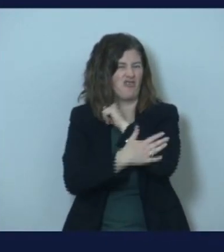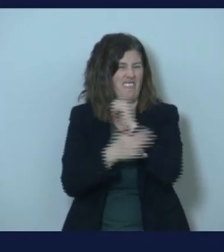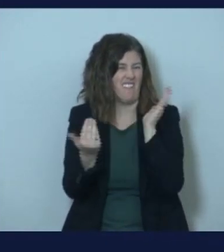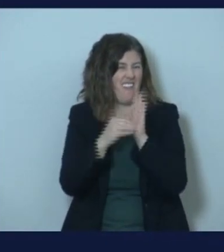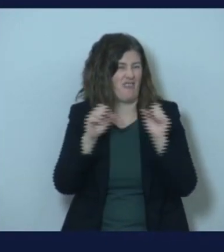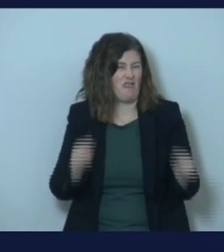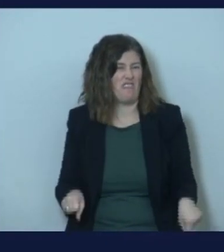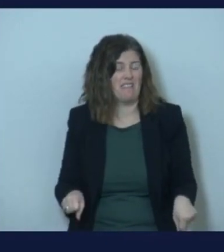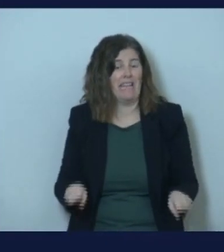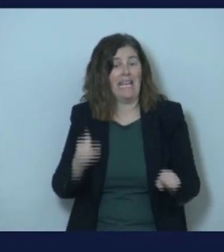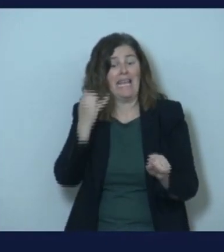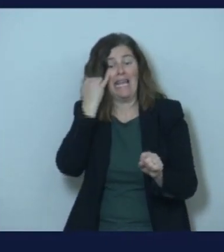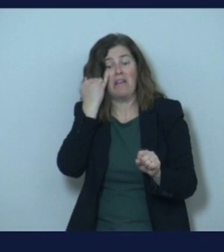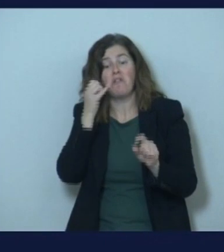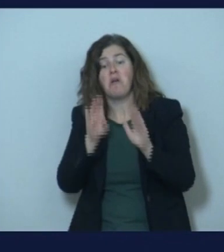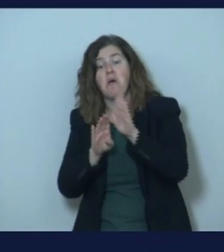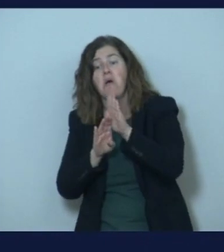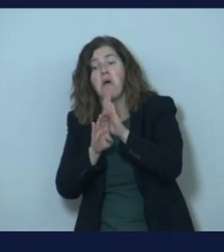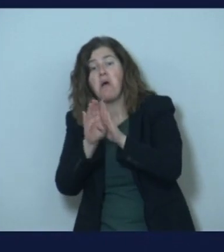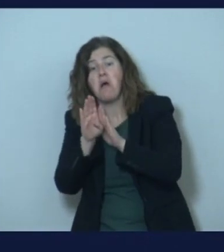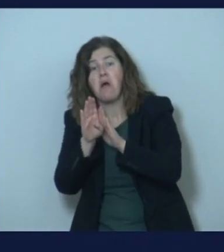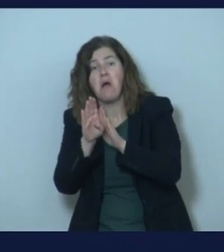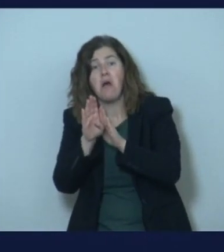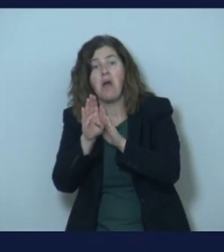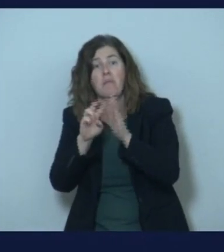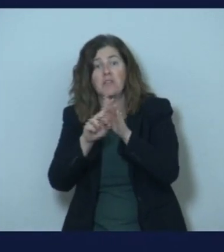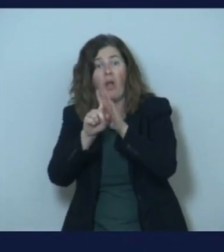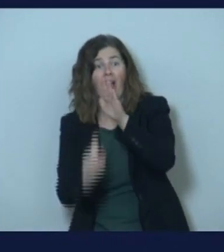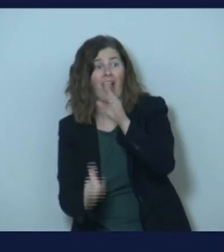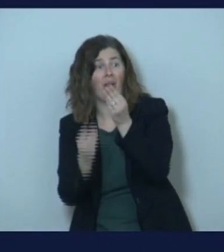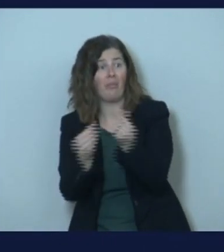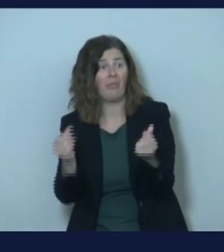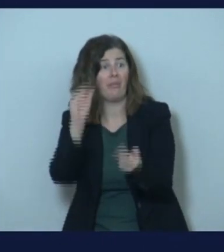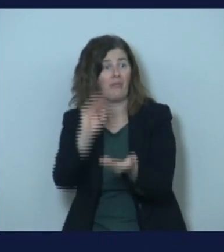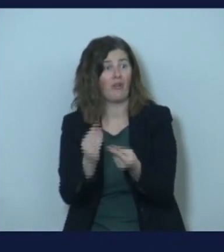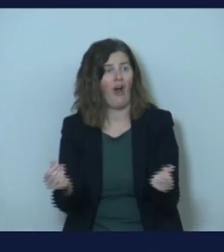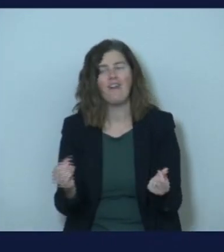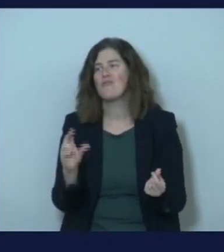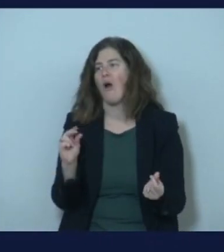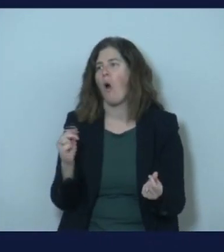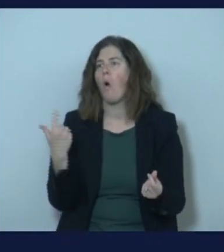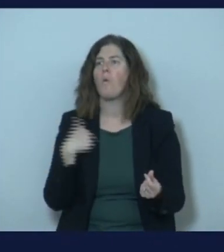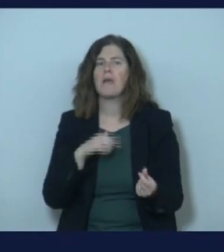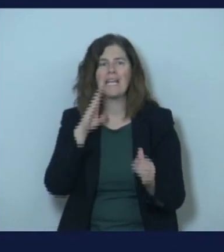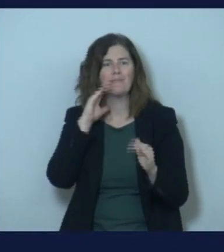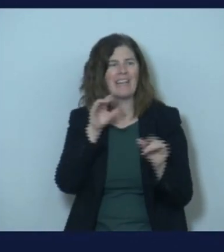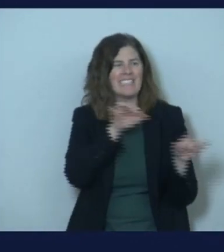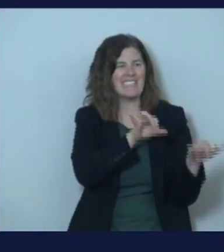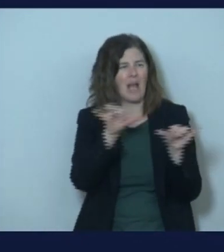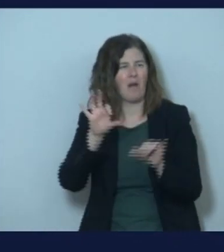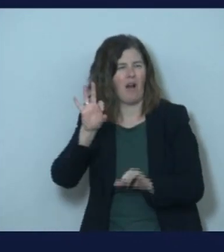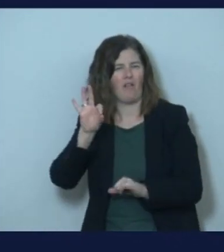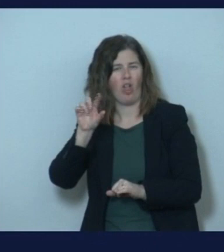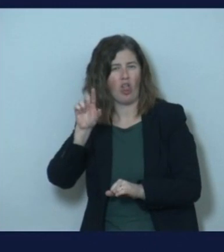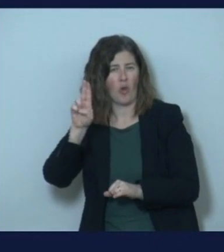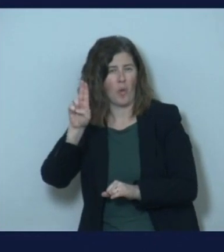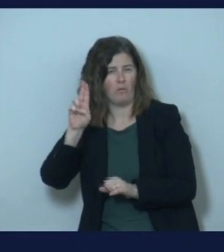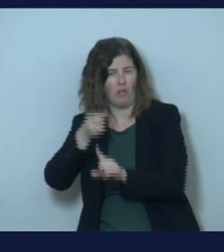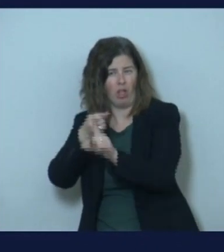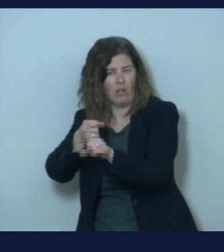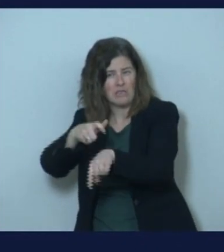And as that happens, it doesn't disappear until then. It's just when we expect, like flu season, really knowing,